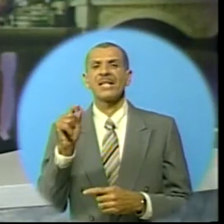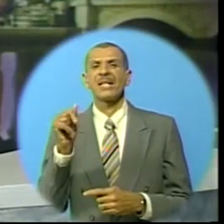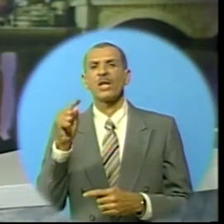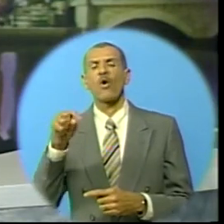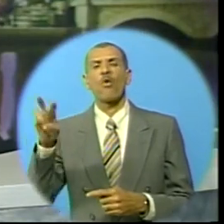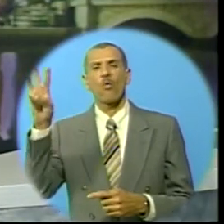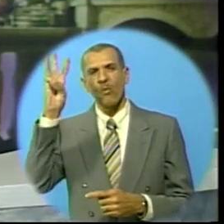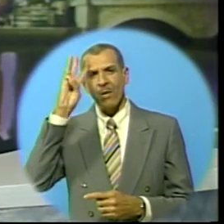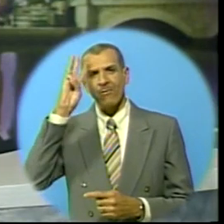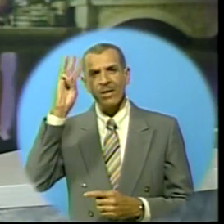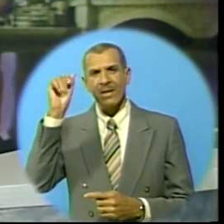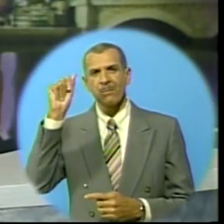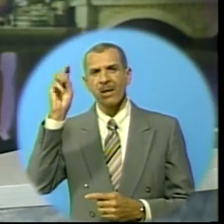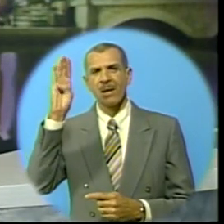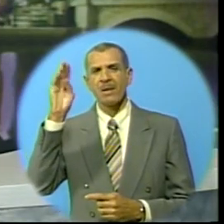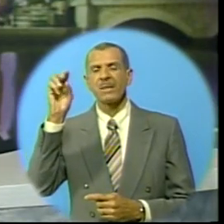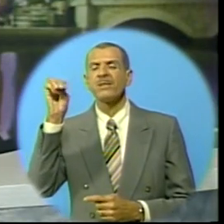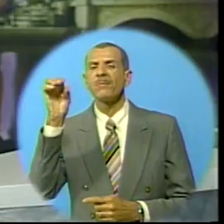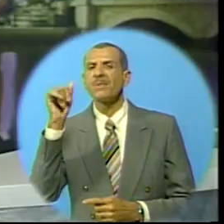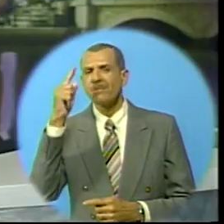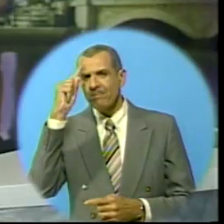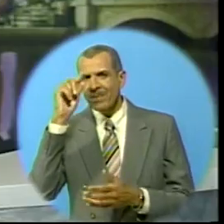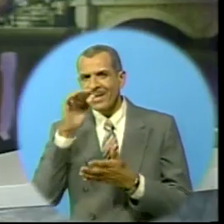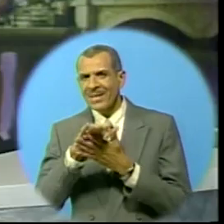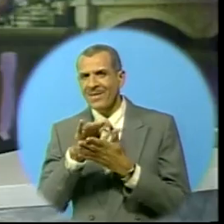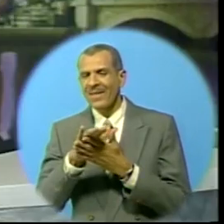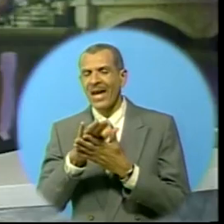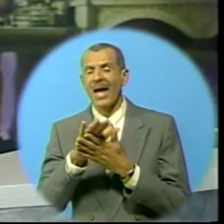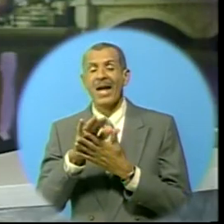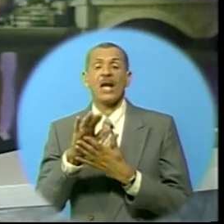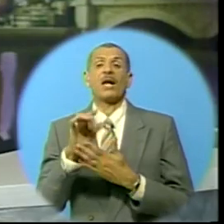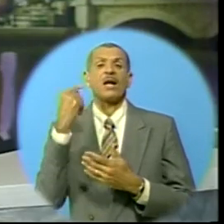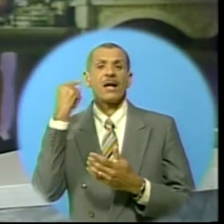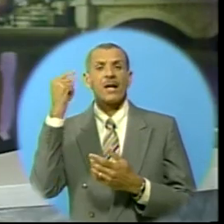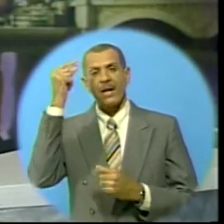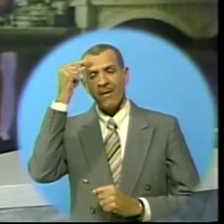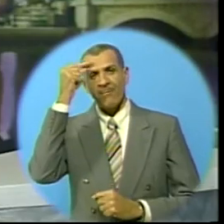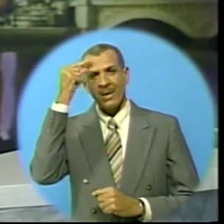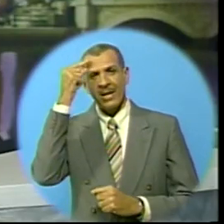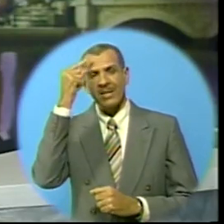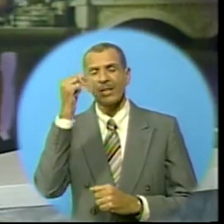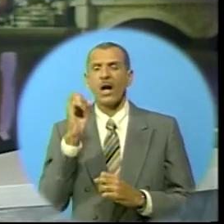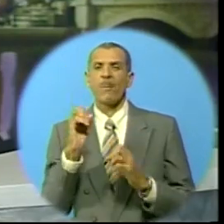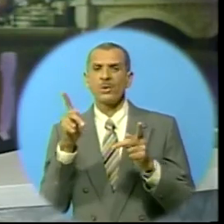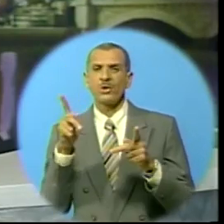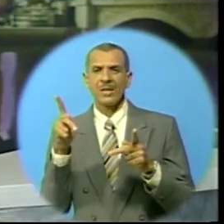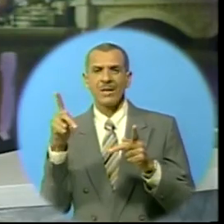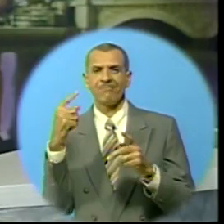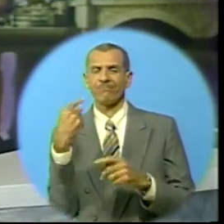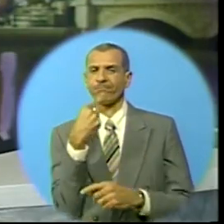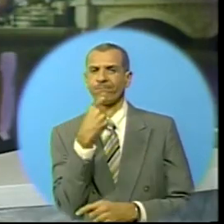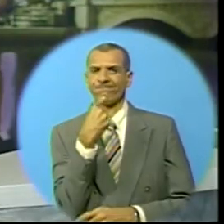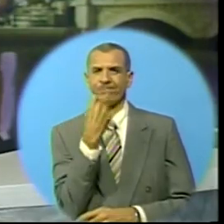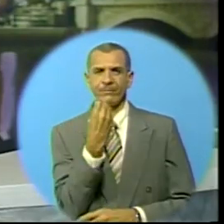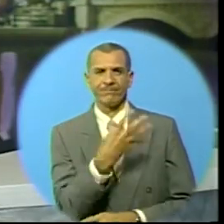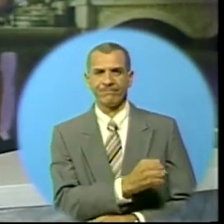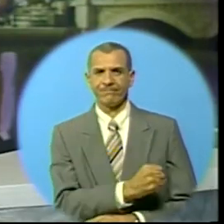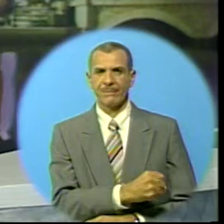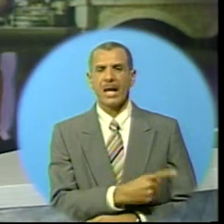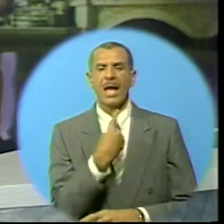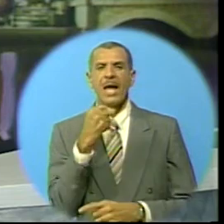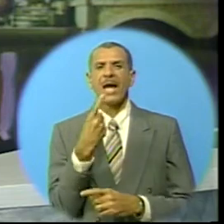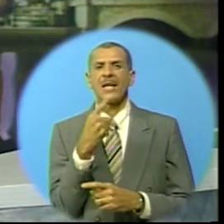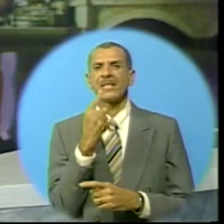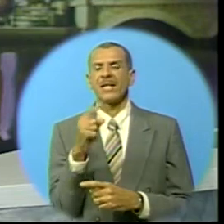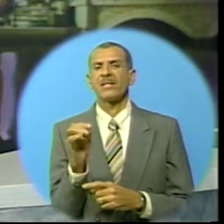Wilfred Abrams believes government has missed a golden opportunity to comprehensively upgrade the Immigration Act.